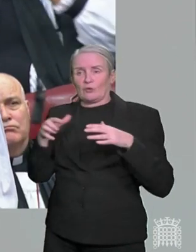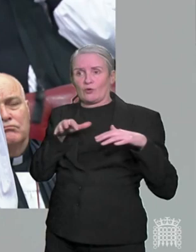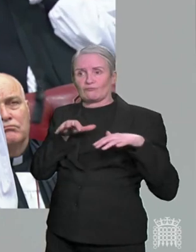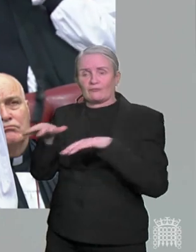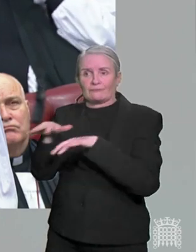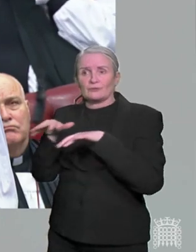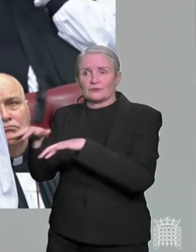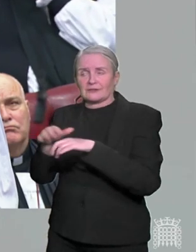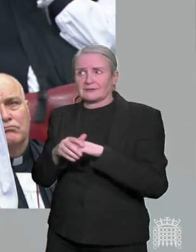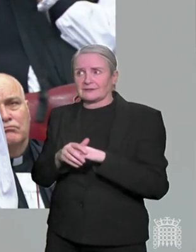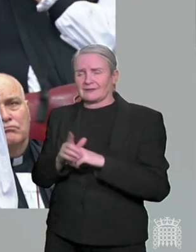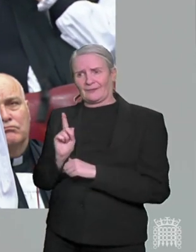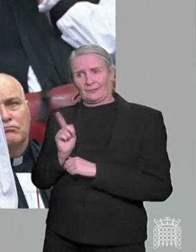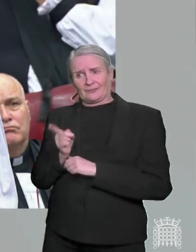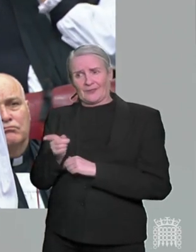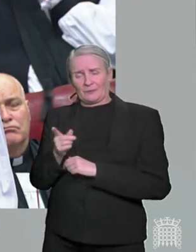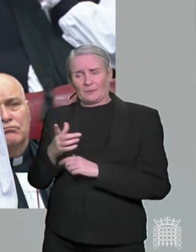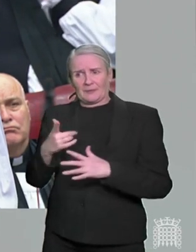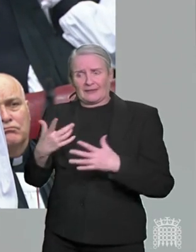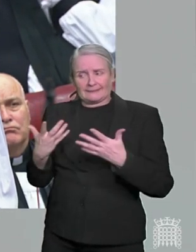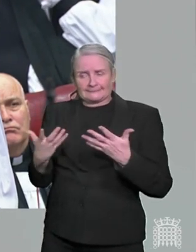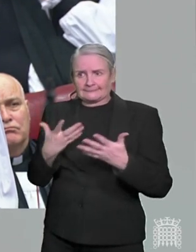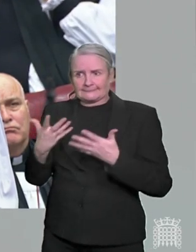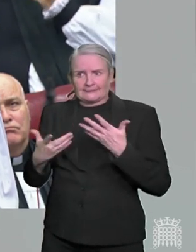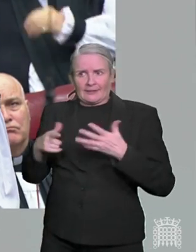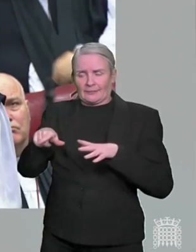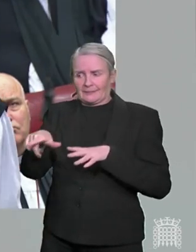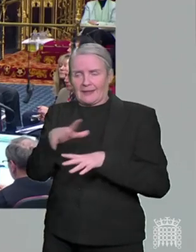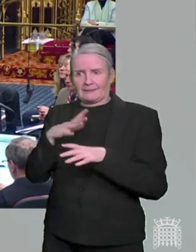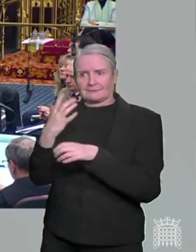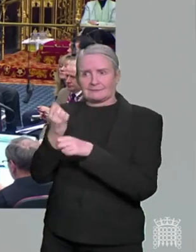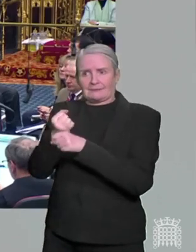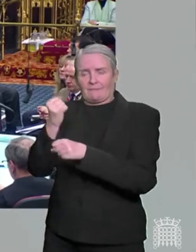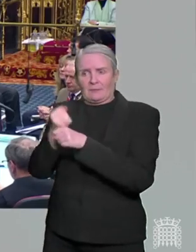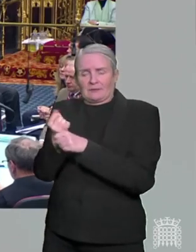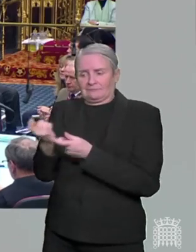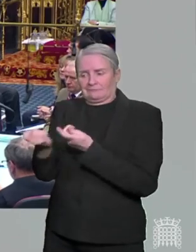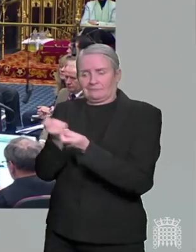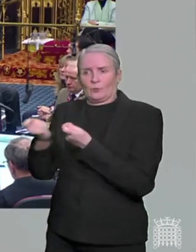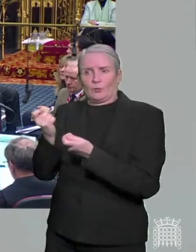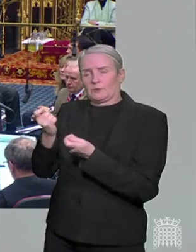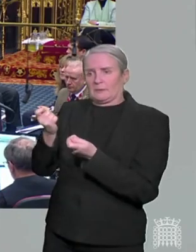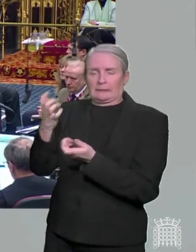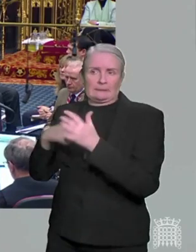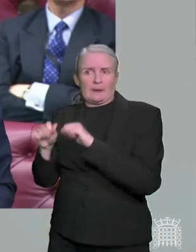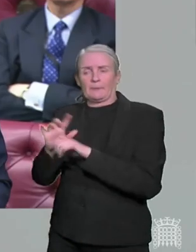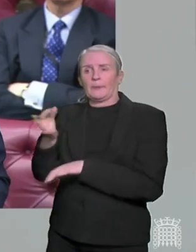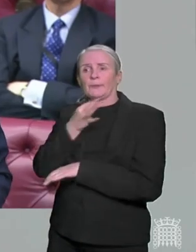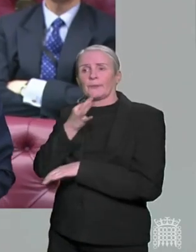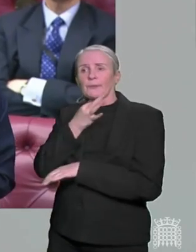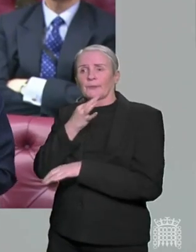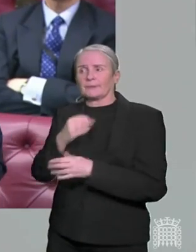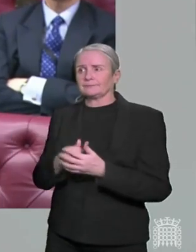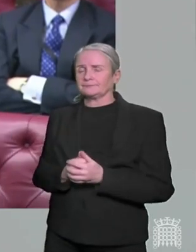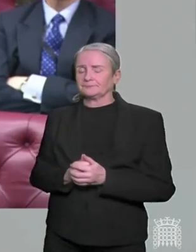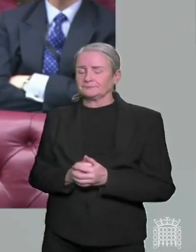threatening process for their destabilisation. Well, can I thank the Most Reverend Primate,